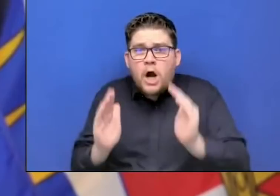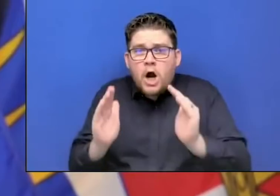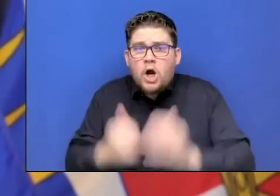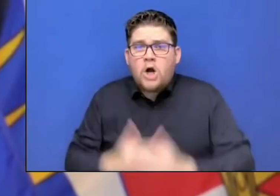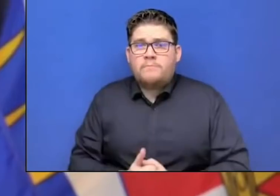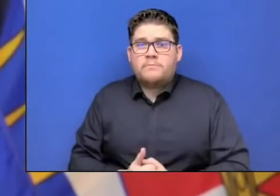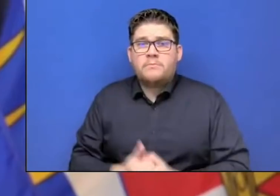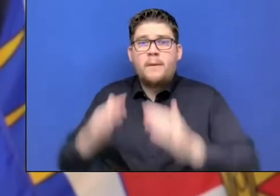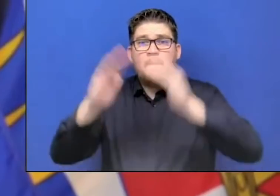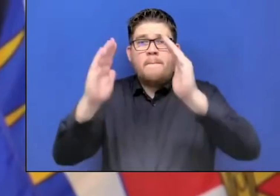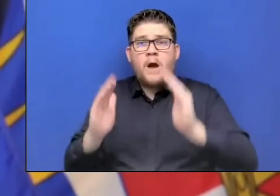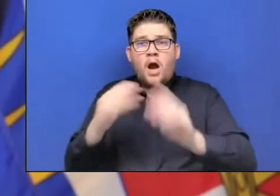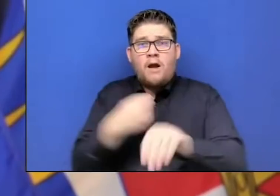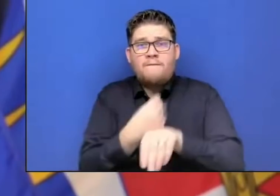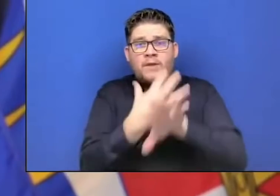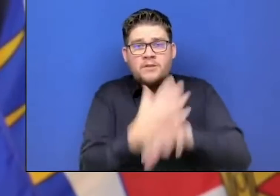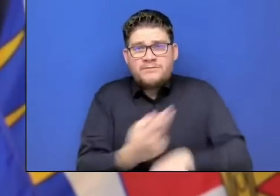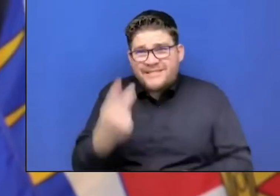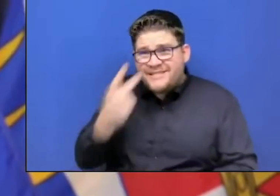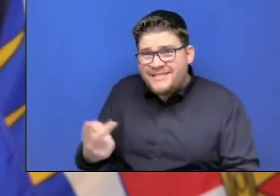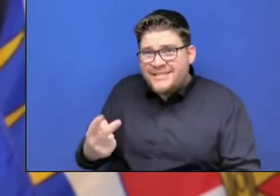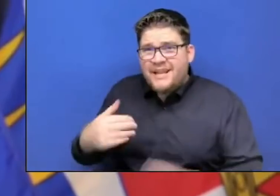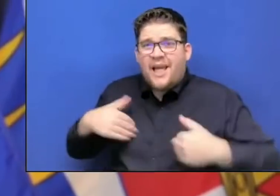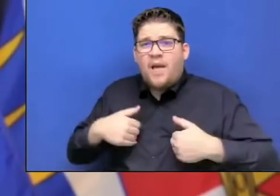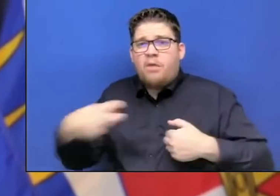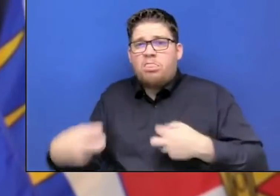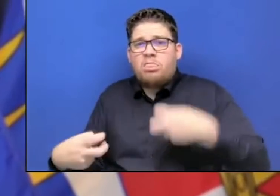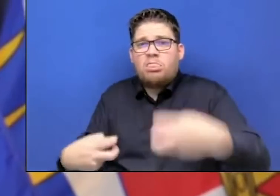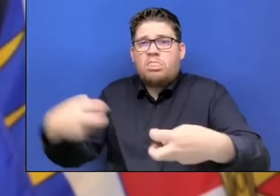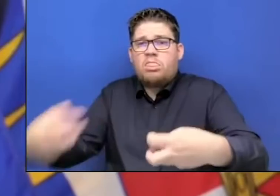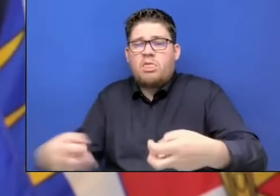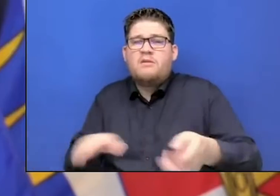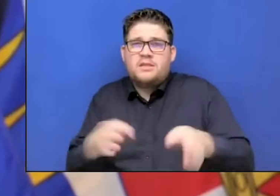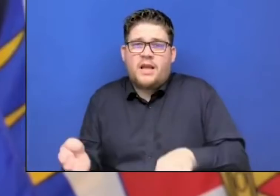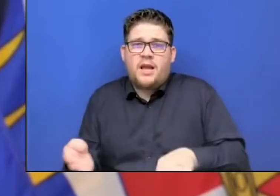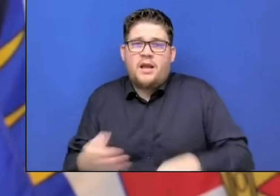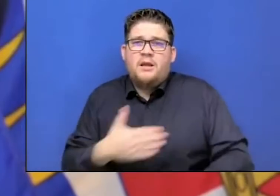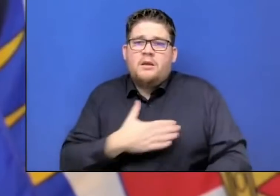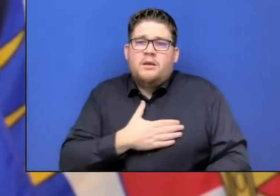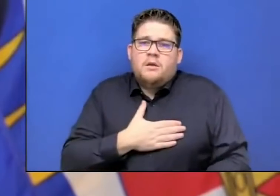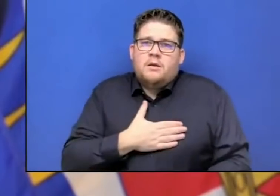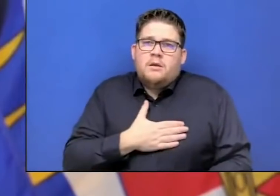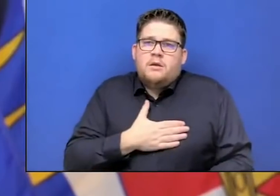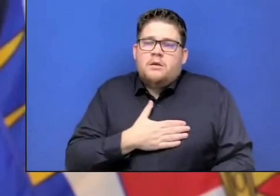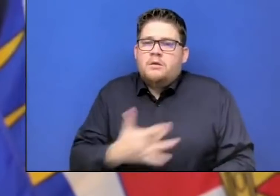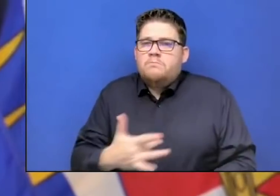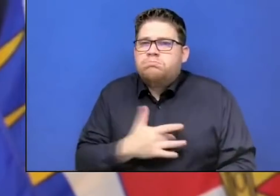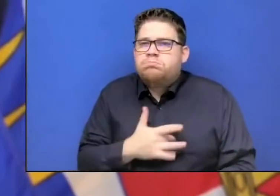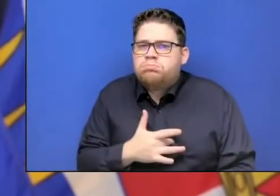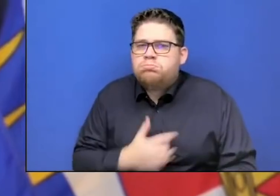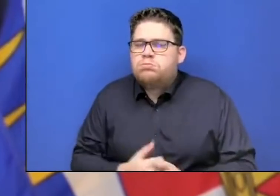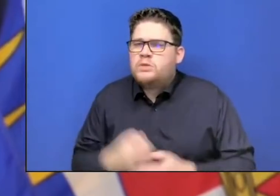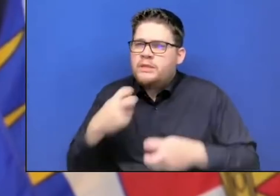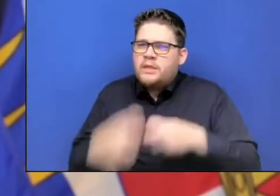you can see the animals that are deceased, and it's heartbreaking. This is an especially difficult time for our livestock